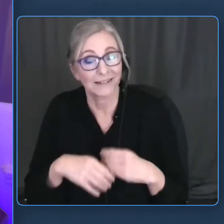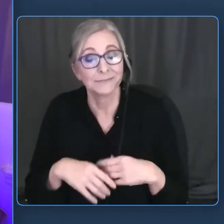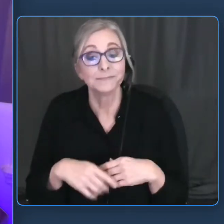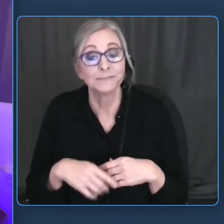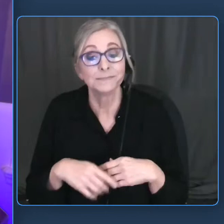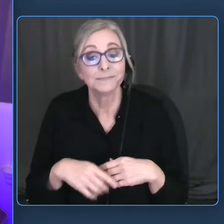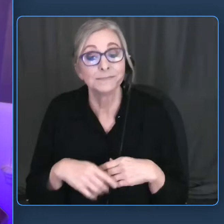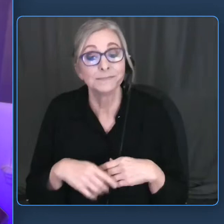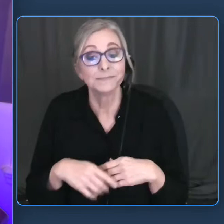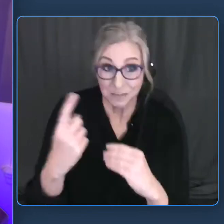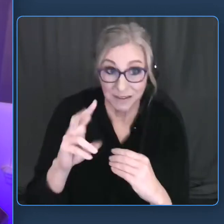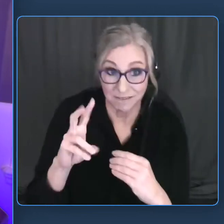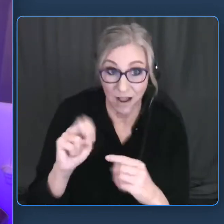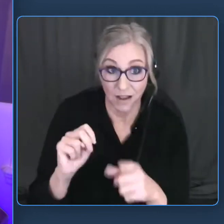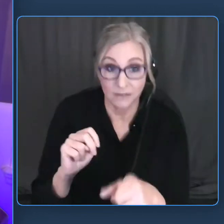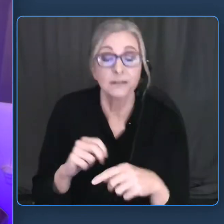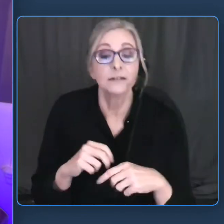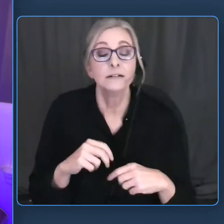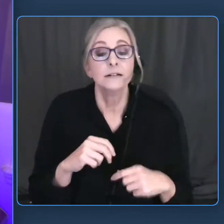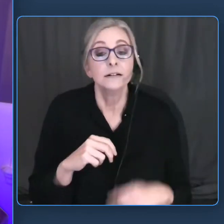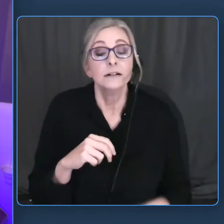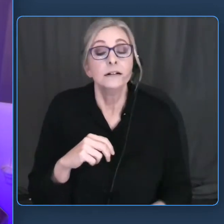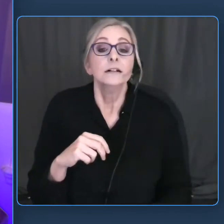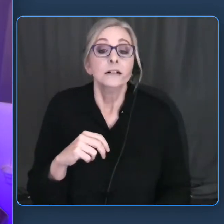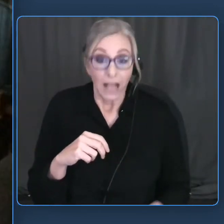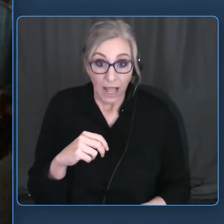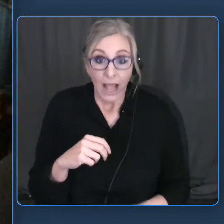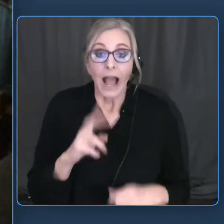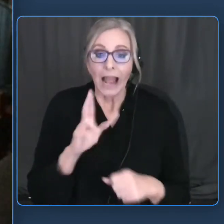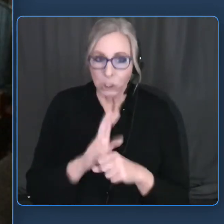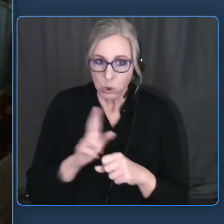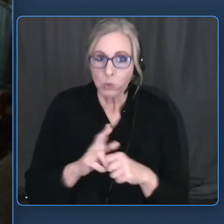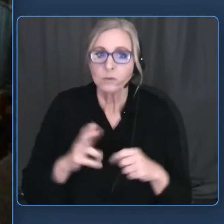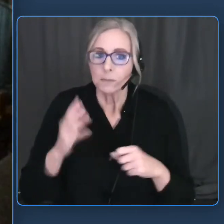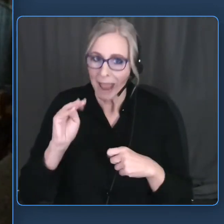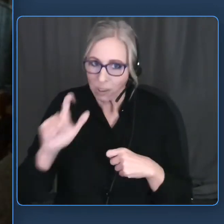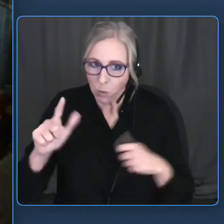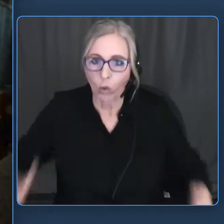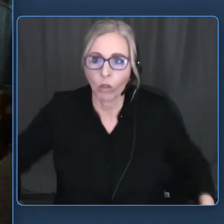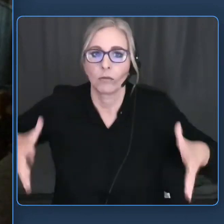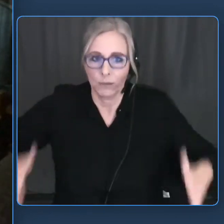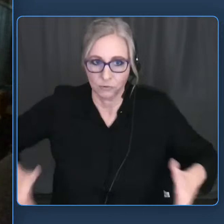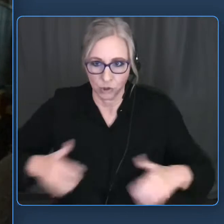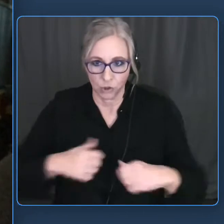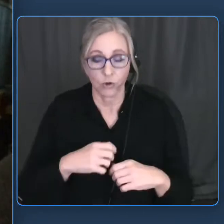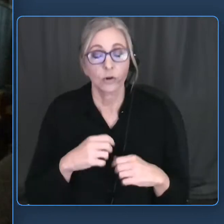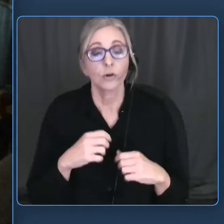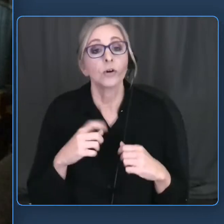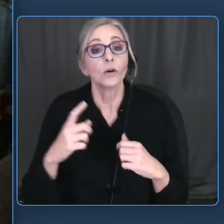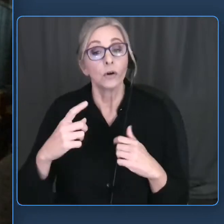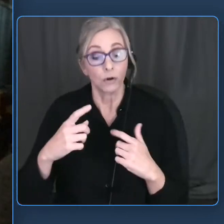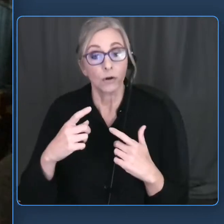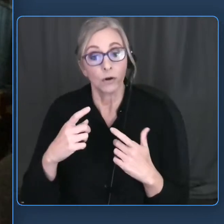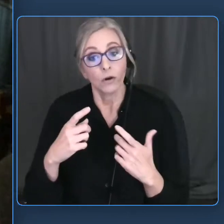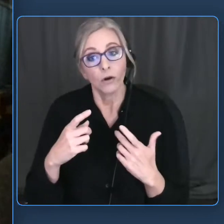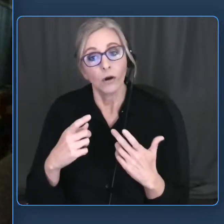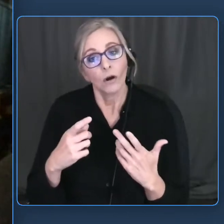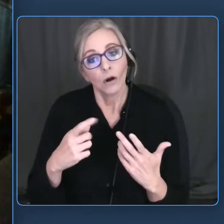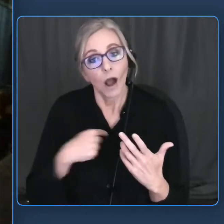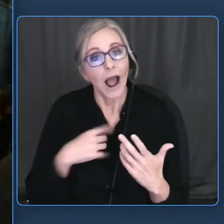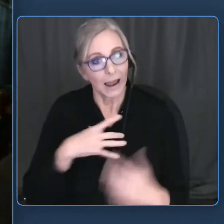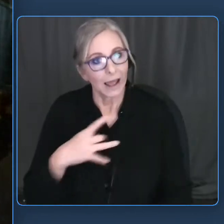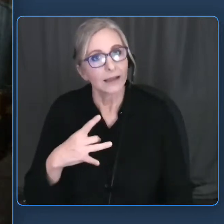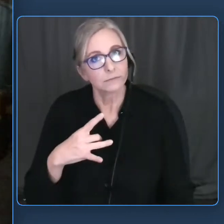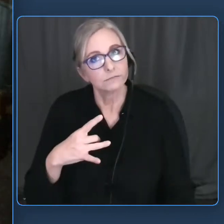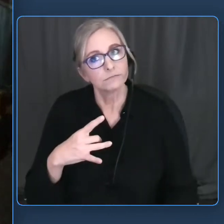in here too a little bit? I personally use a manual wheelchair, and because I like